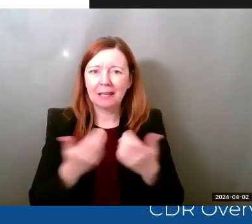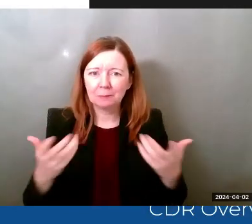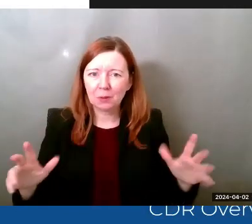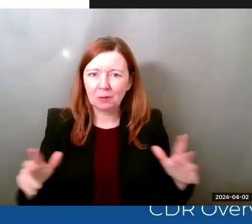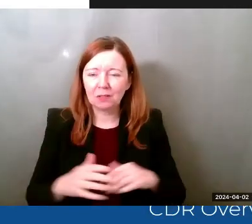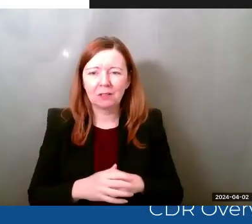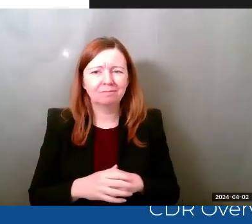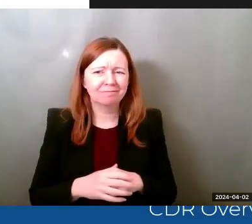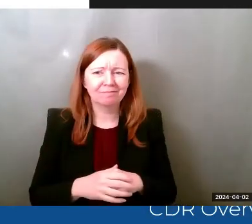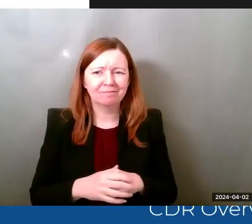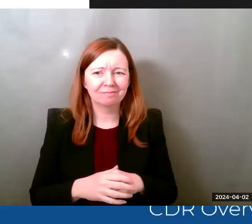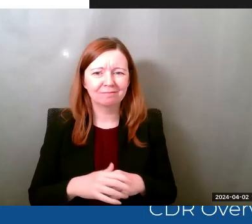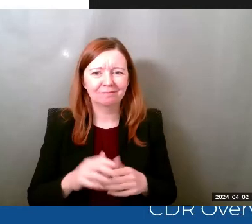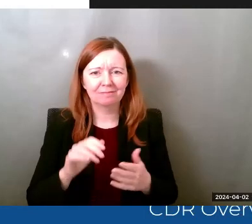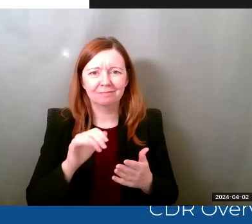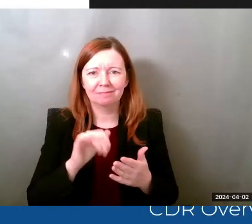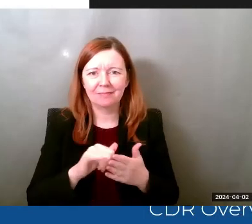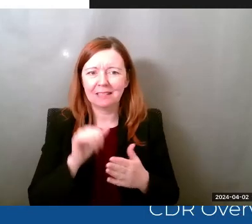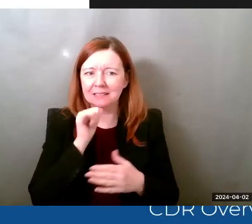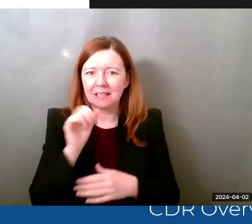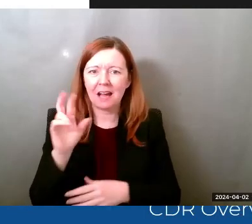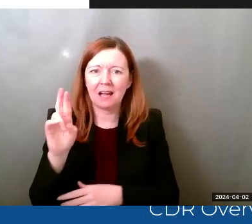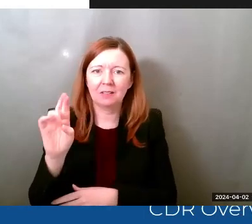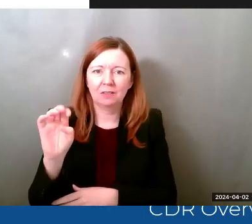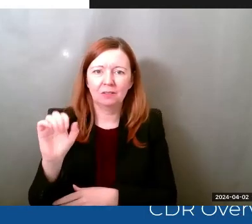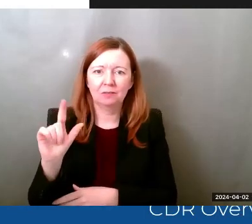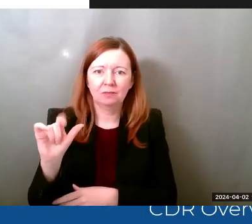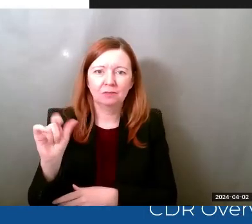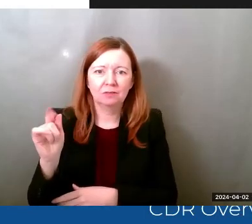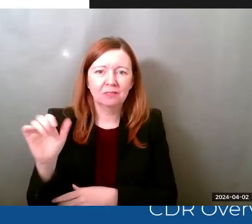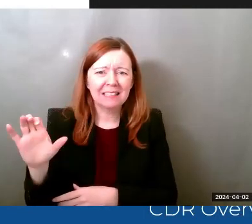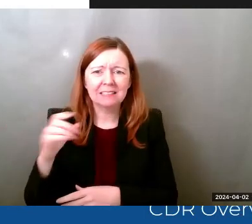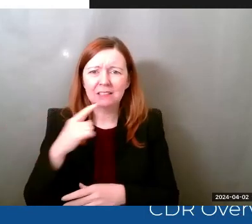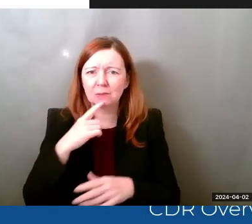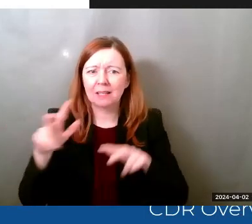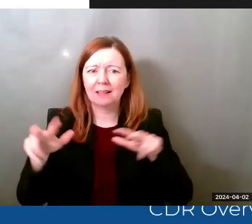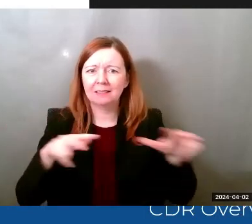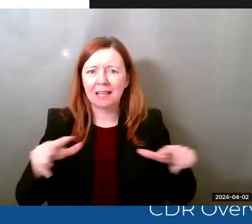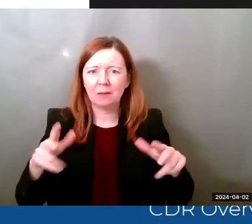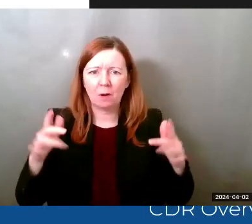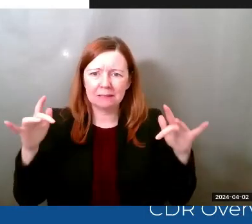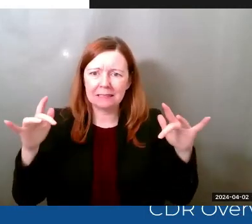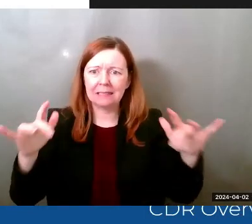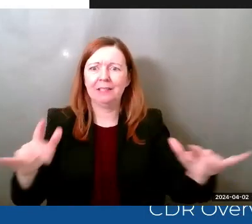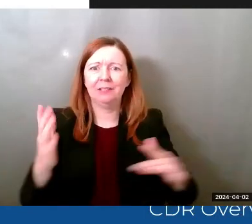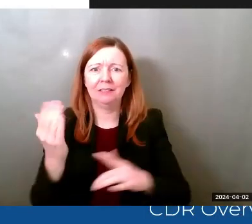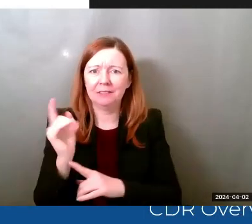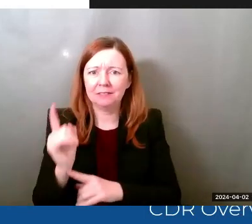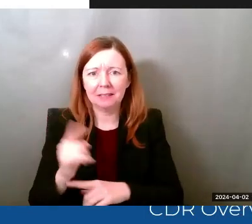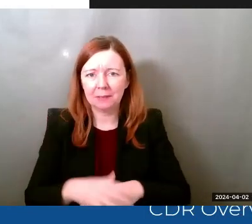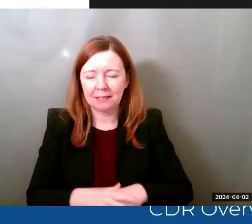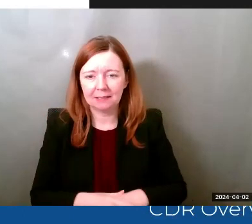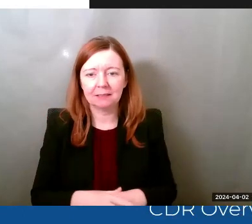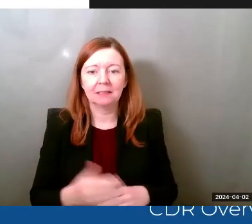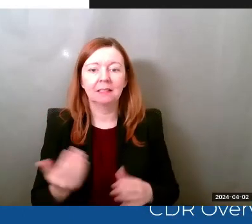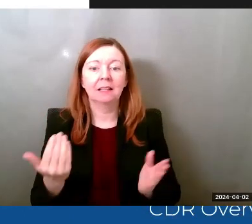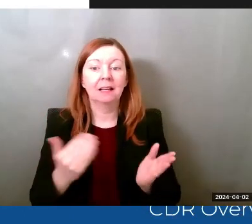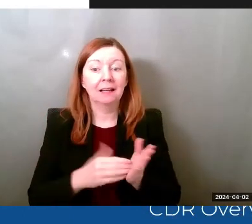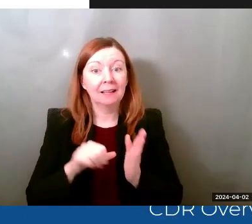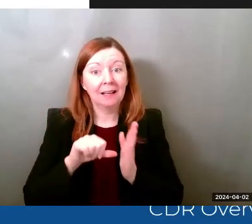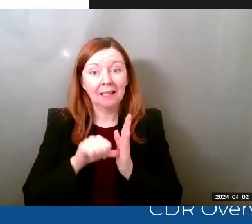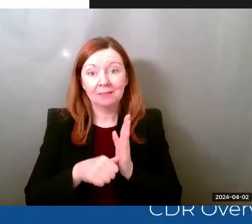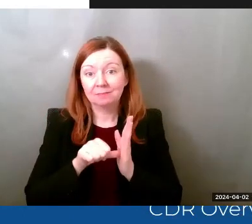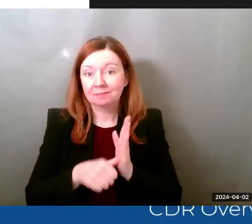So that's unrealistic to say that the sidewalks will be cleared in 15 minutes. Also, I will again